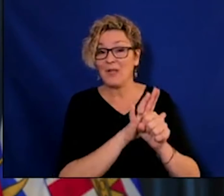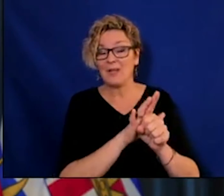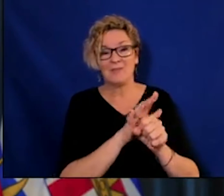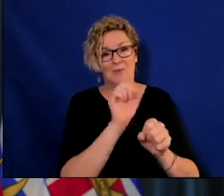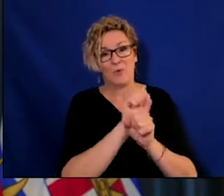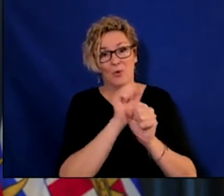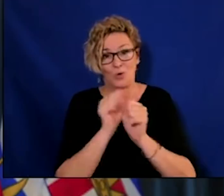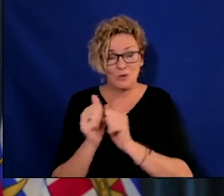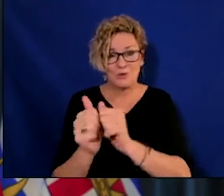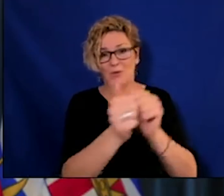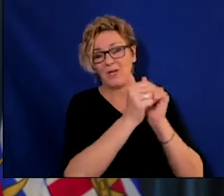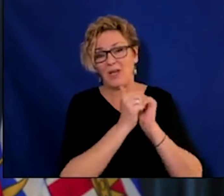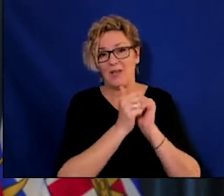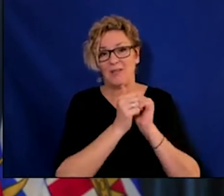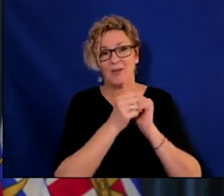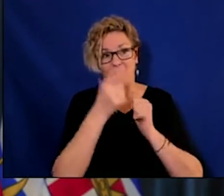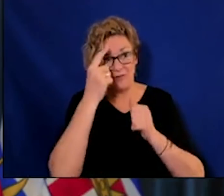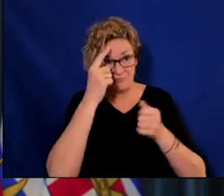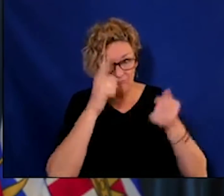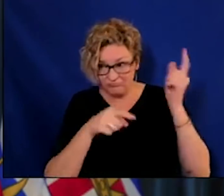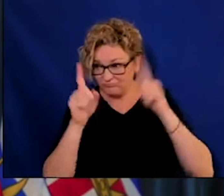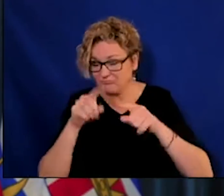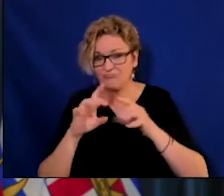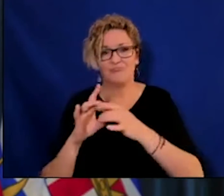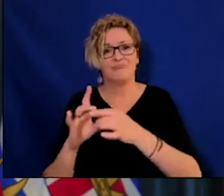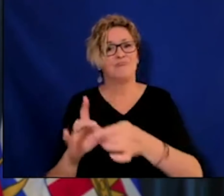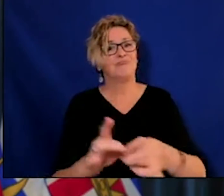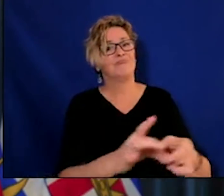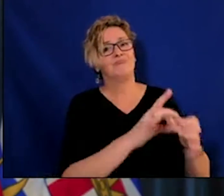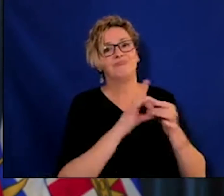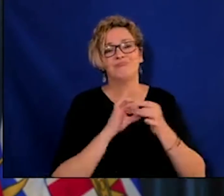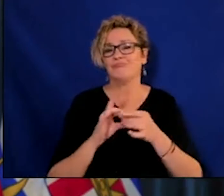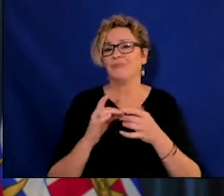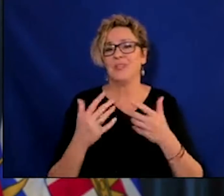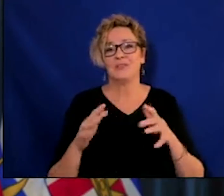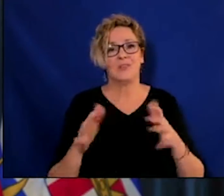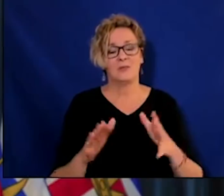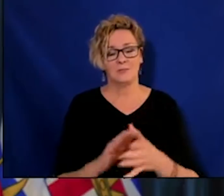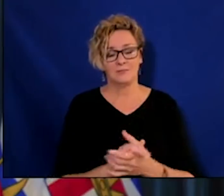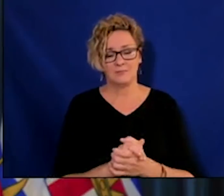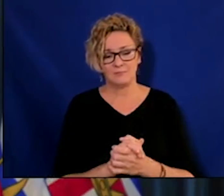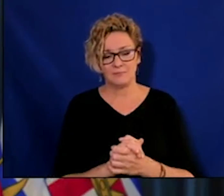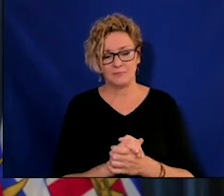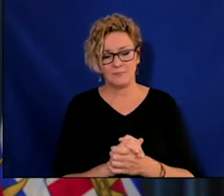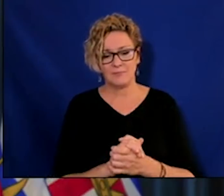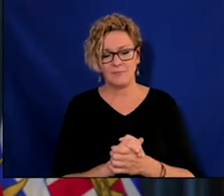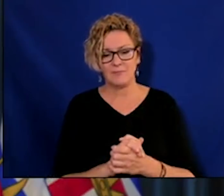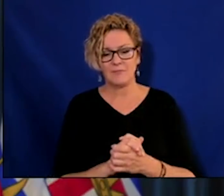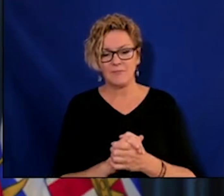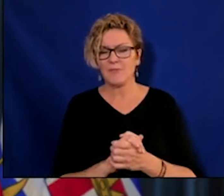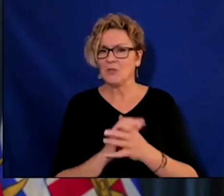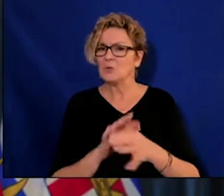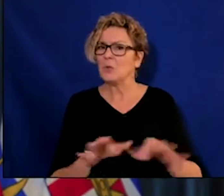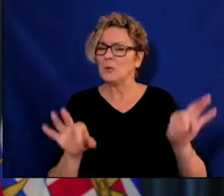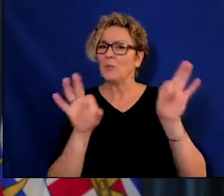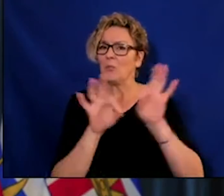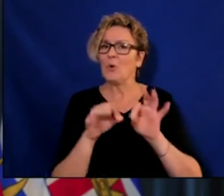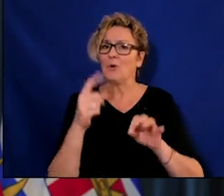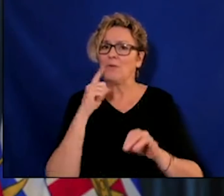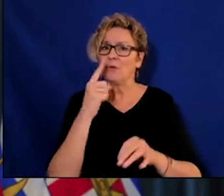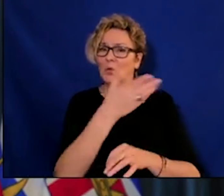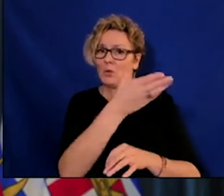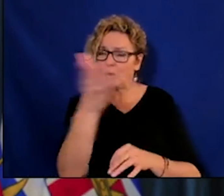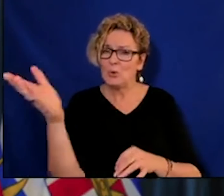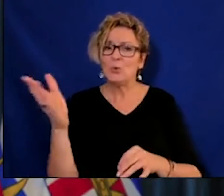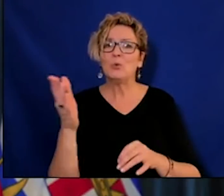events, reinforce what the order says. And it will take a moment, but I think it's important to look at what the order says. And this has been